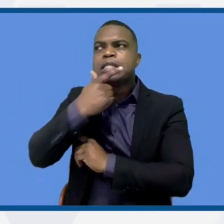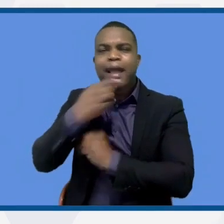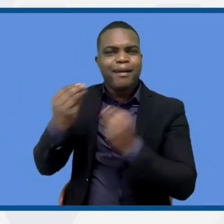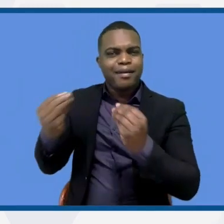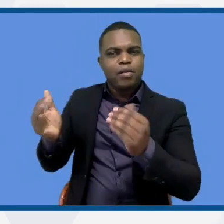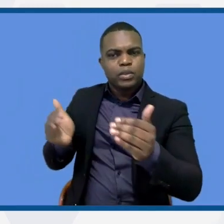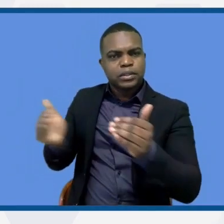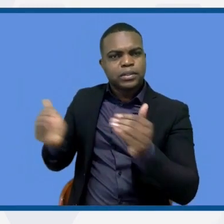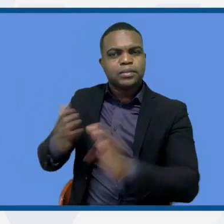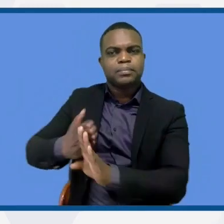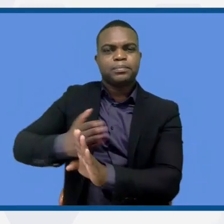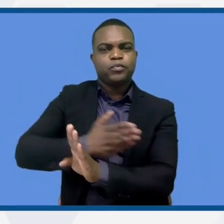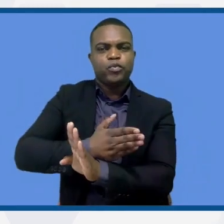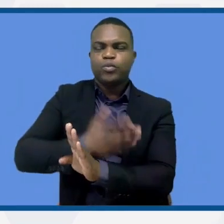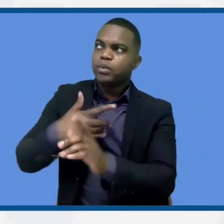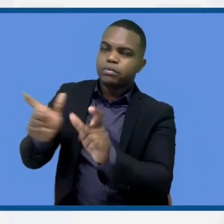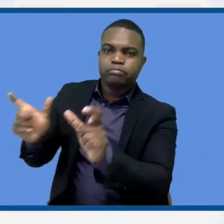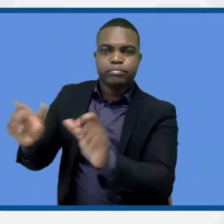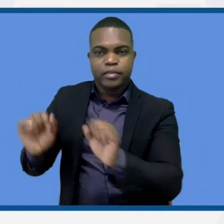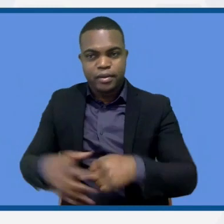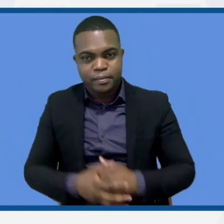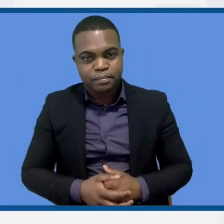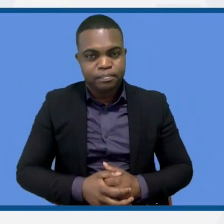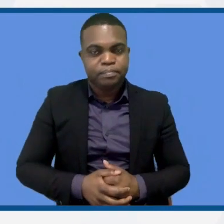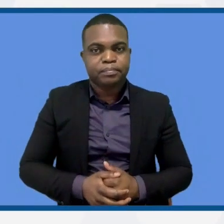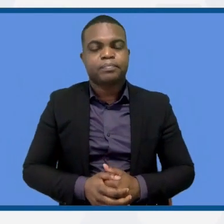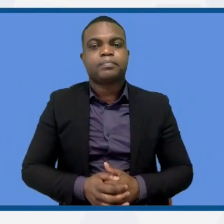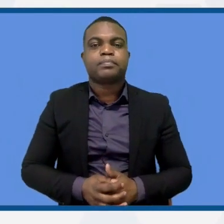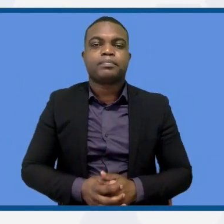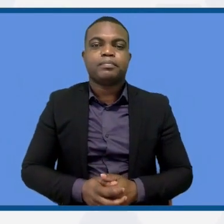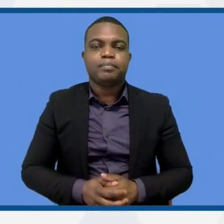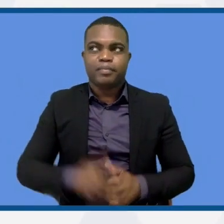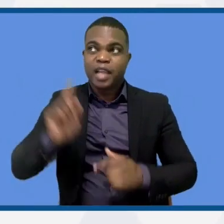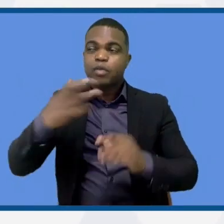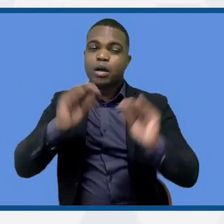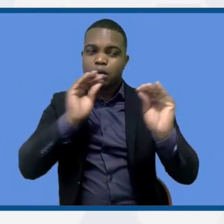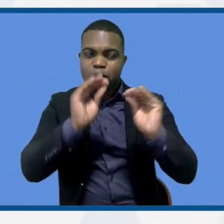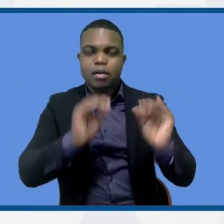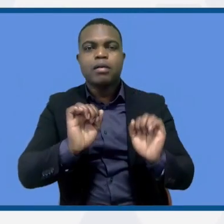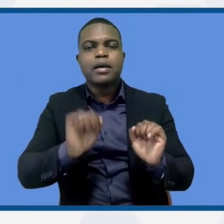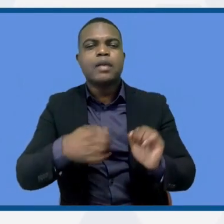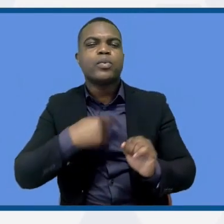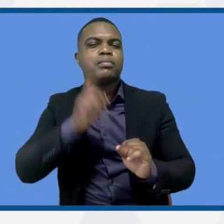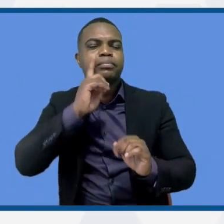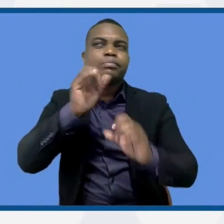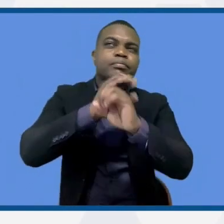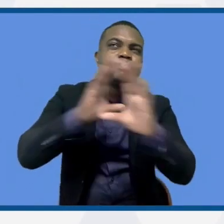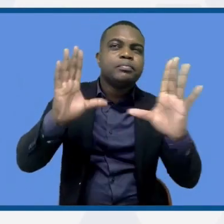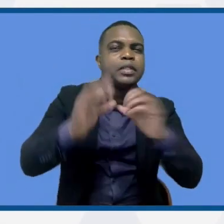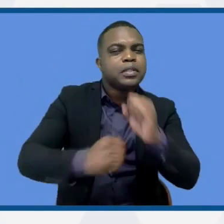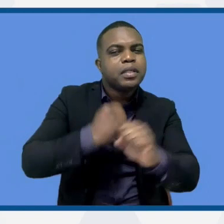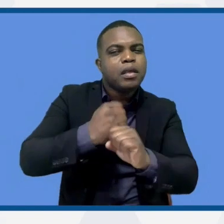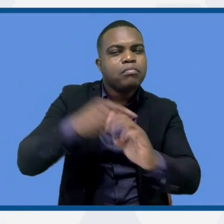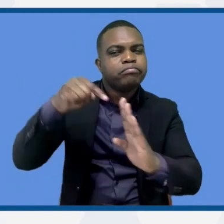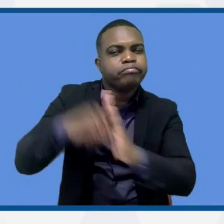this is how we get to that index that I've been talking about. When looking at all the studies, for